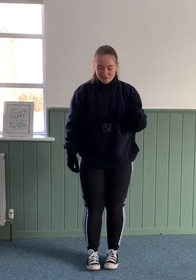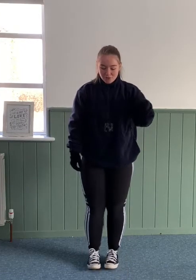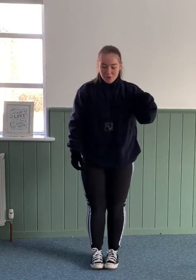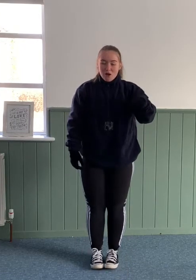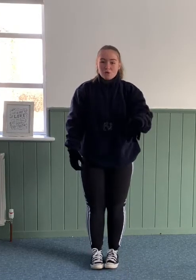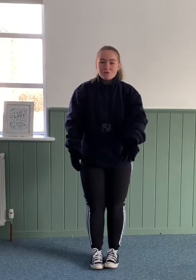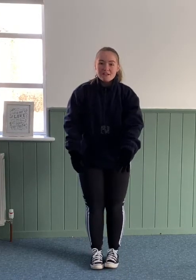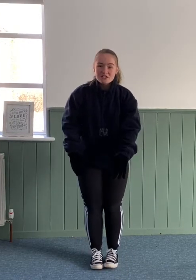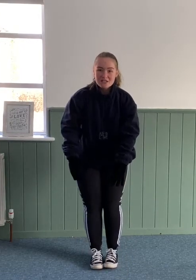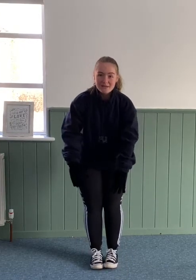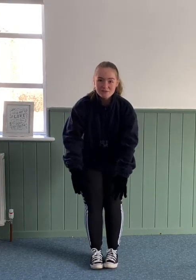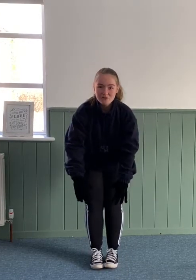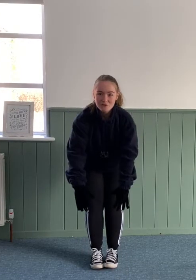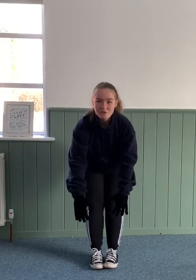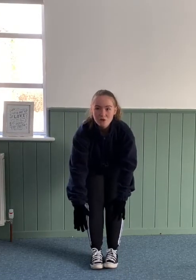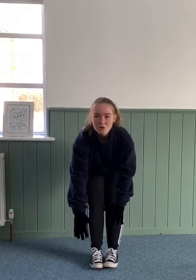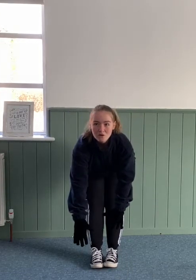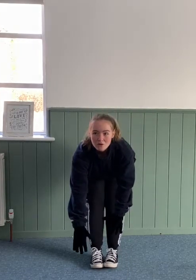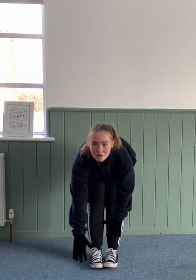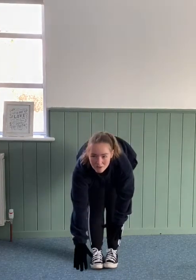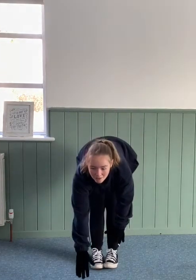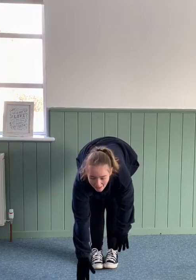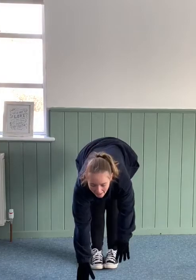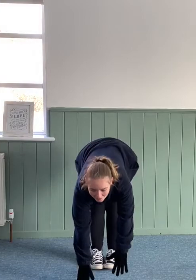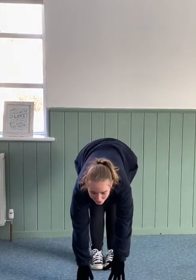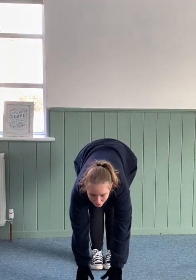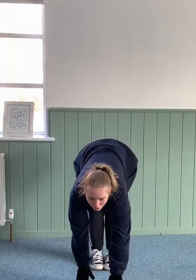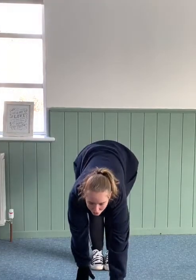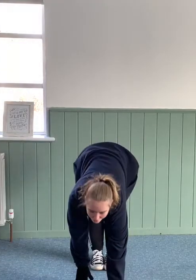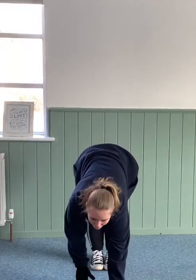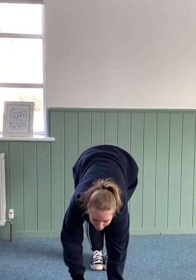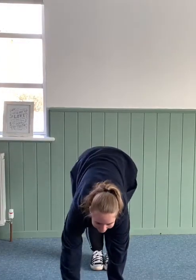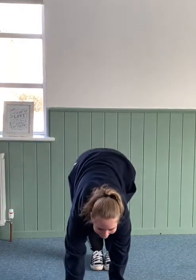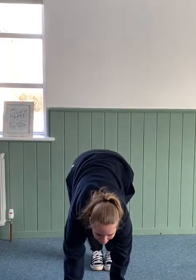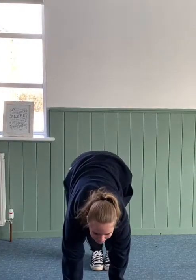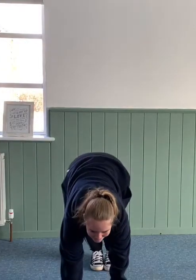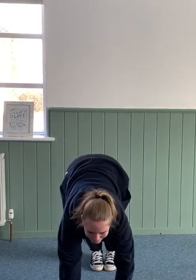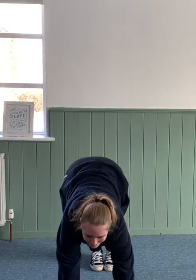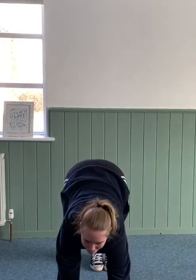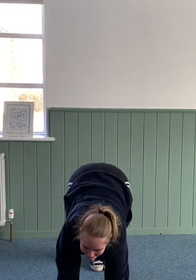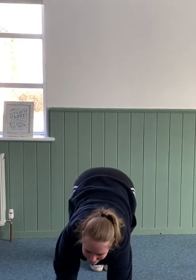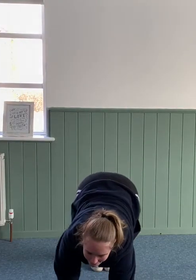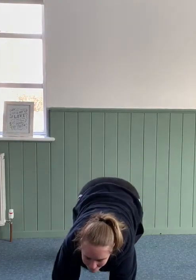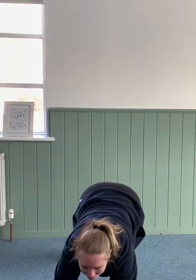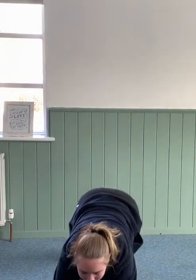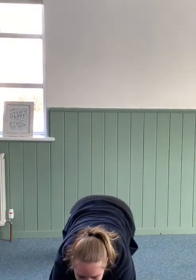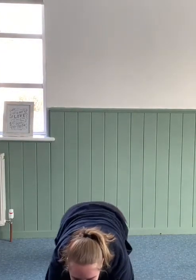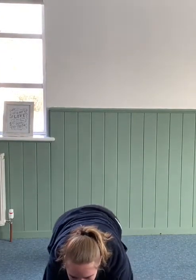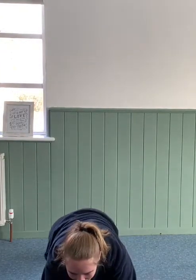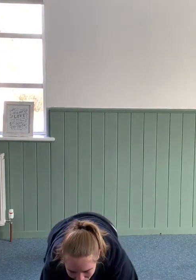going to reach down to the floor and you're going to crawl out just like a bear.